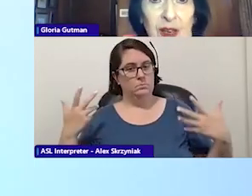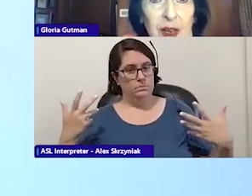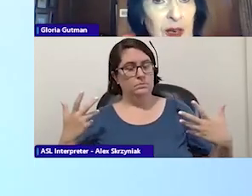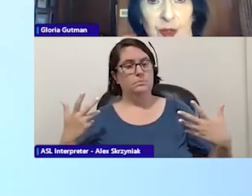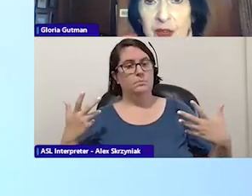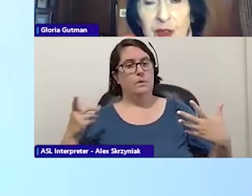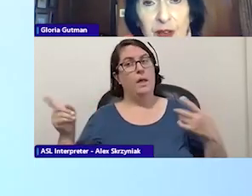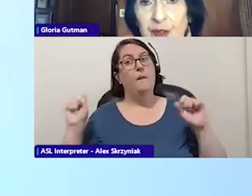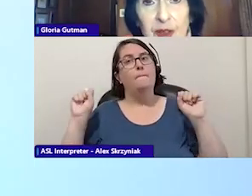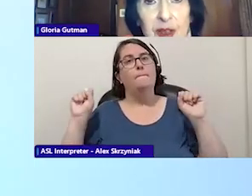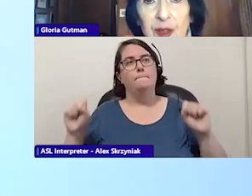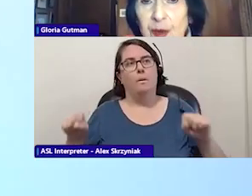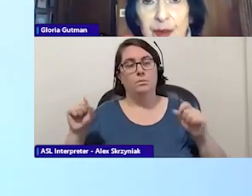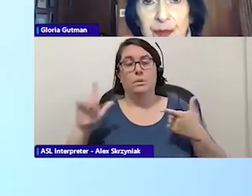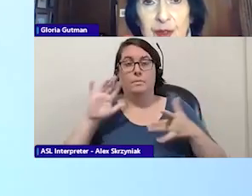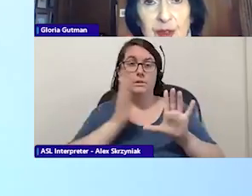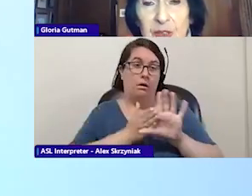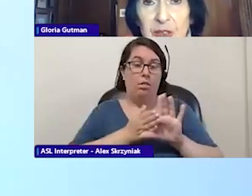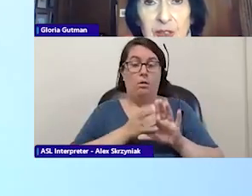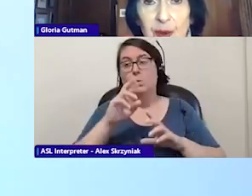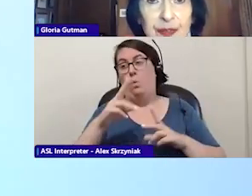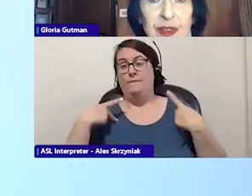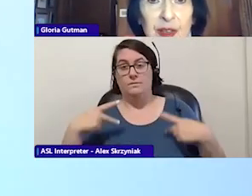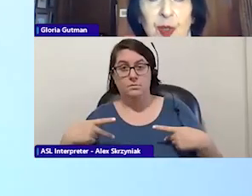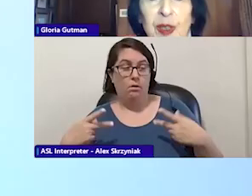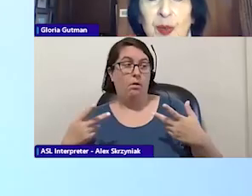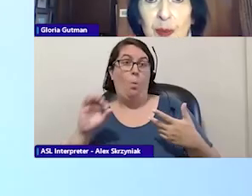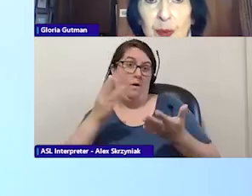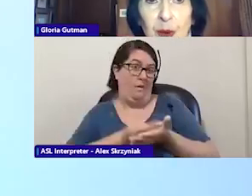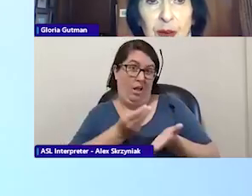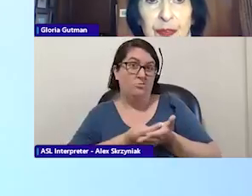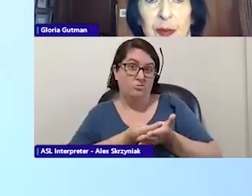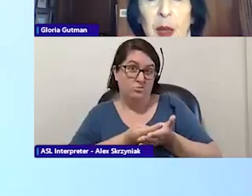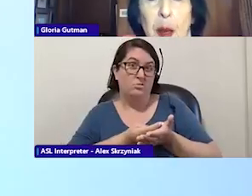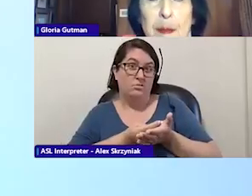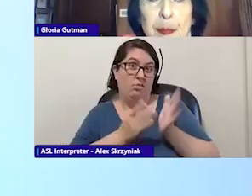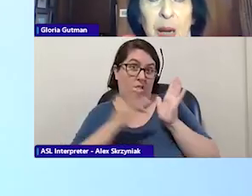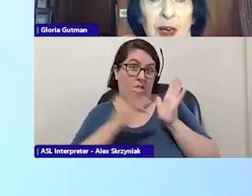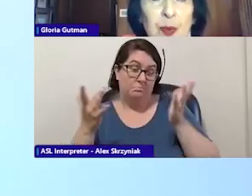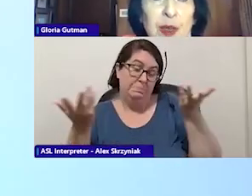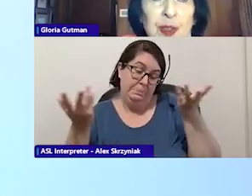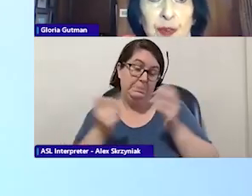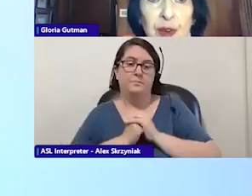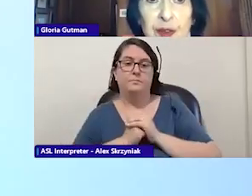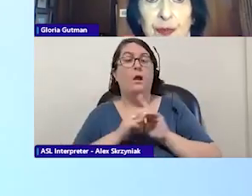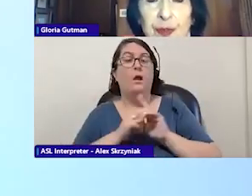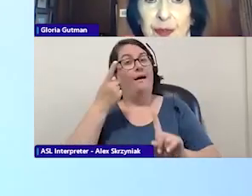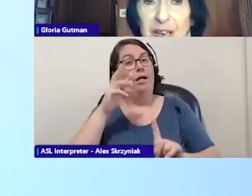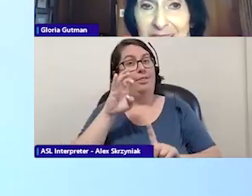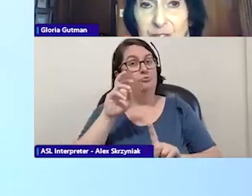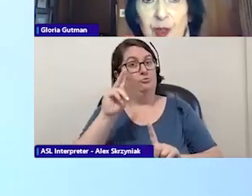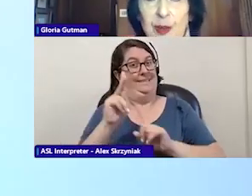might psychologically or physically or financially rip you off. But a risk factor